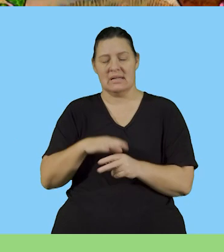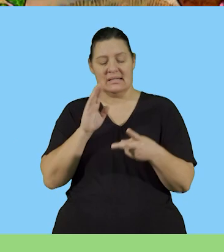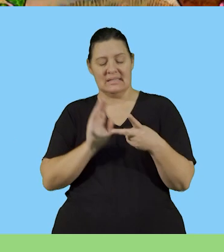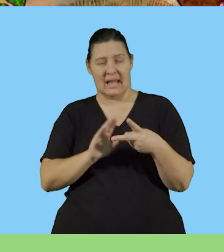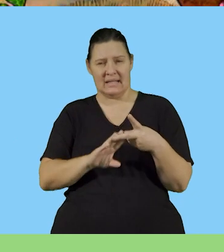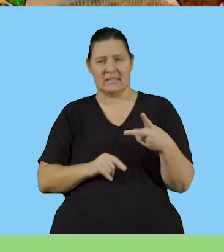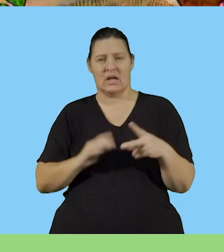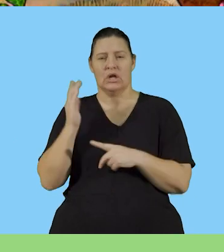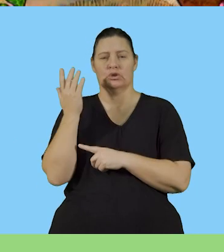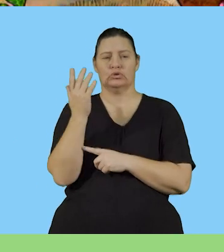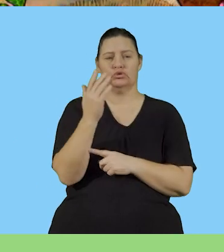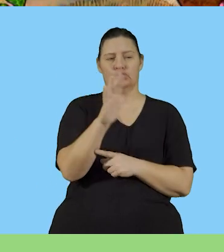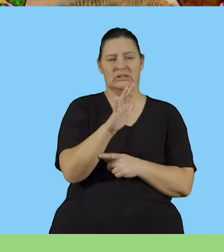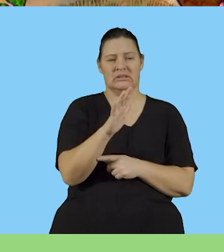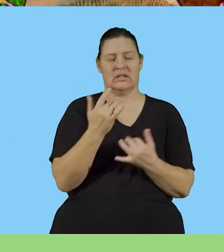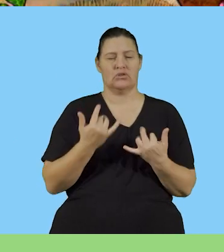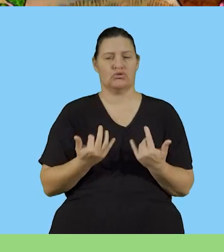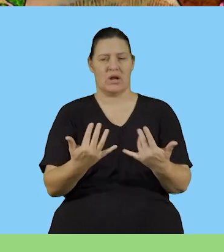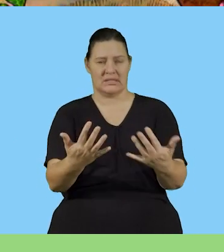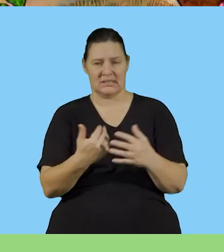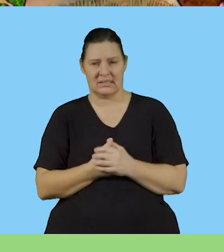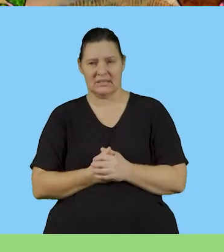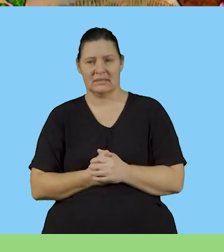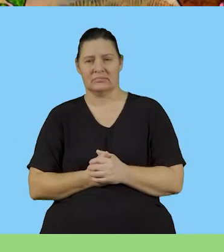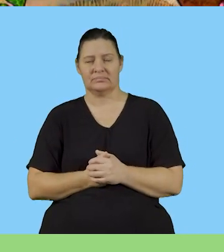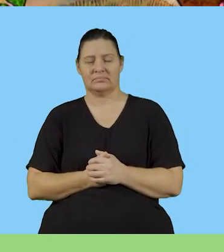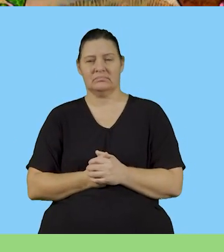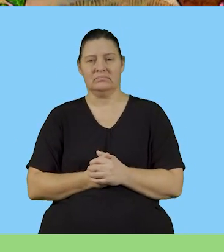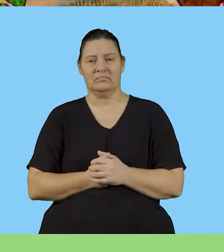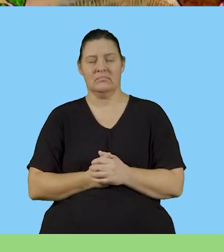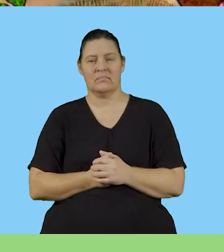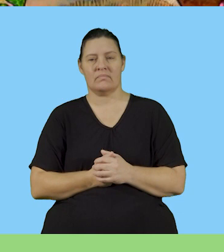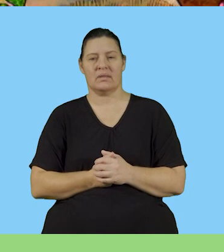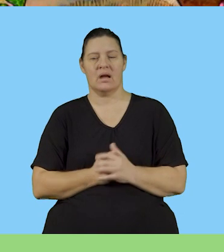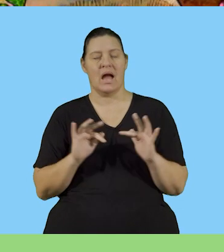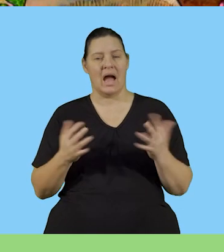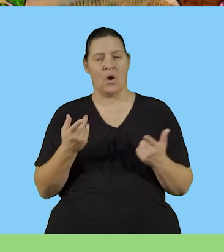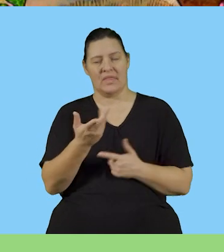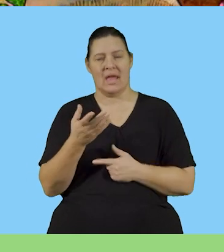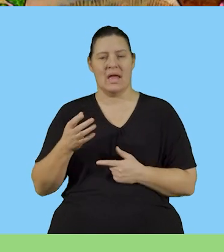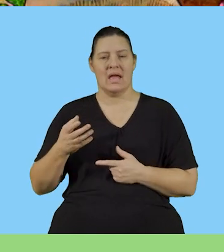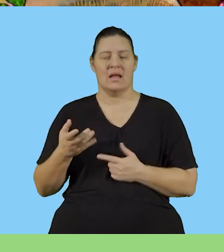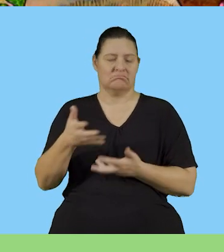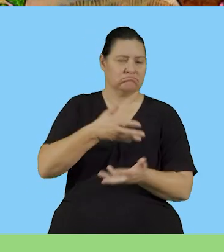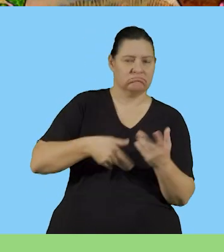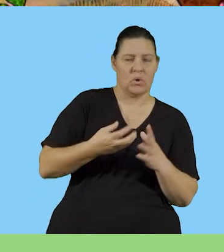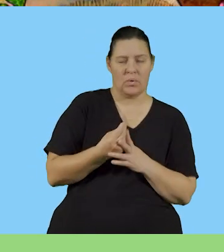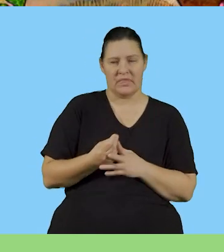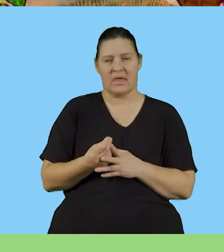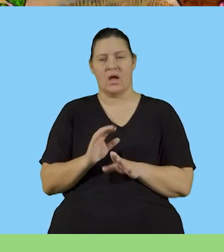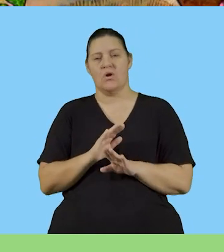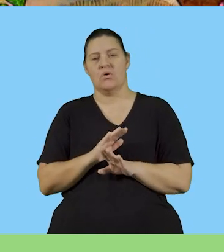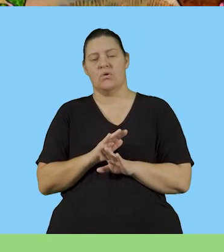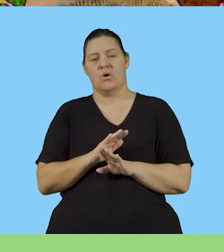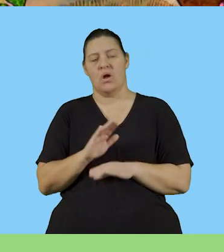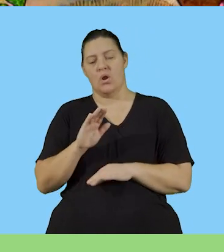second one is the trees and the grass. These are the trees and this is our grass. So how are the trees interacting with